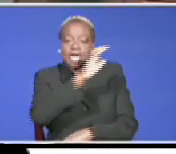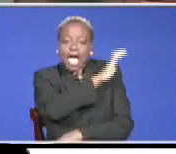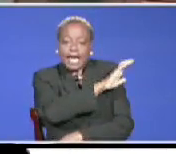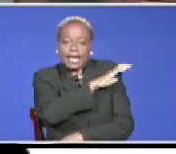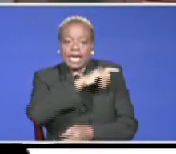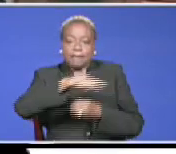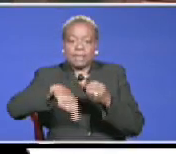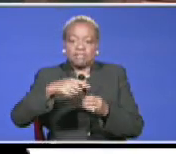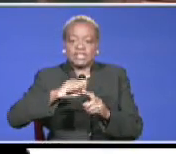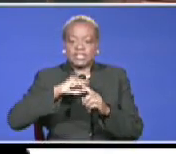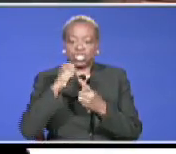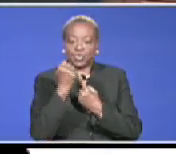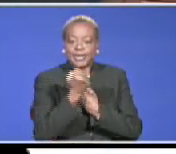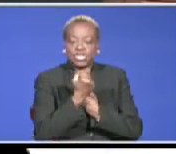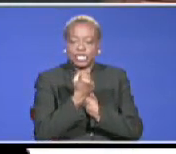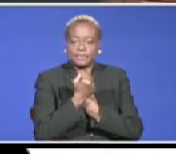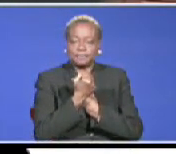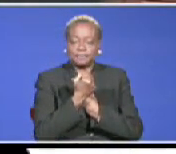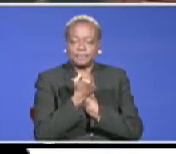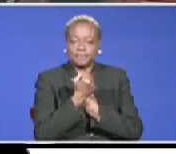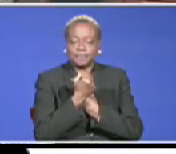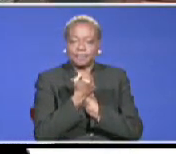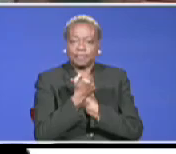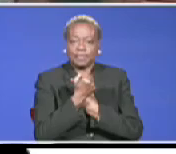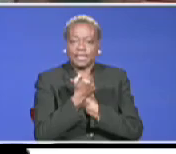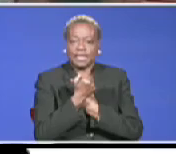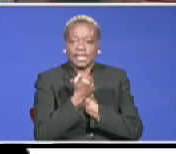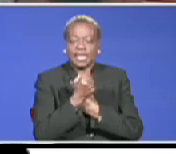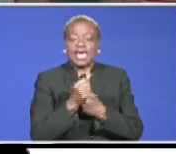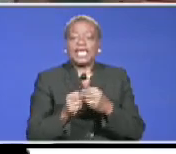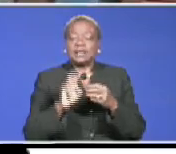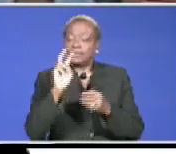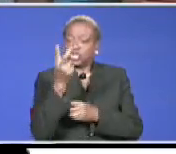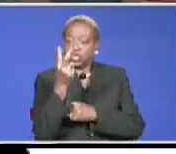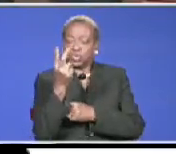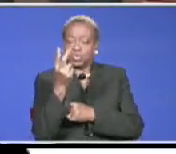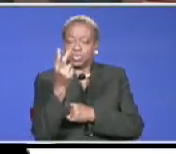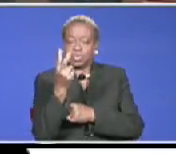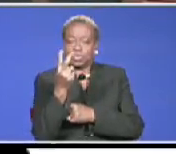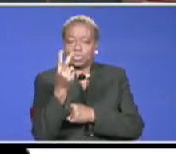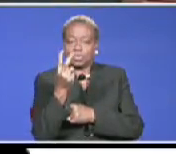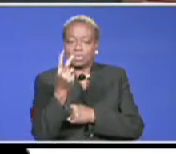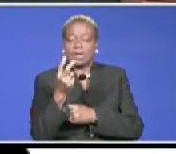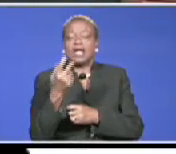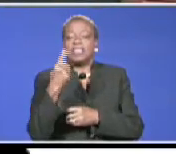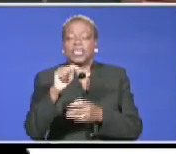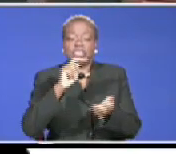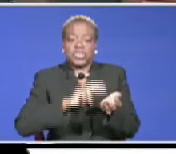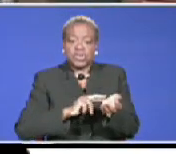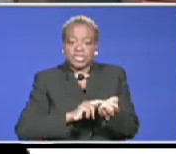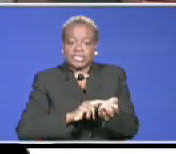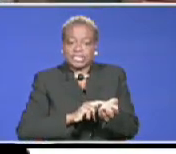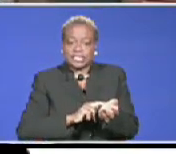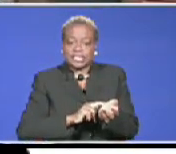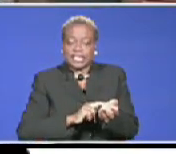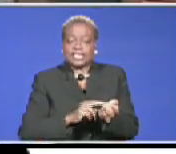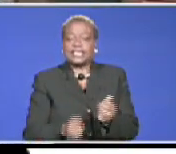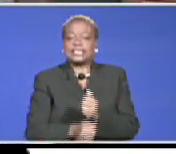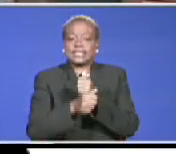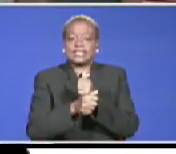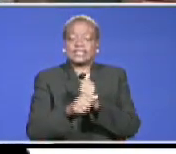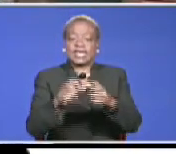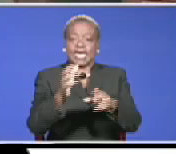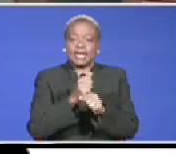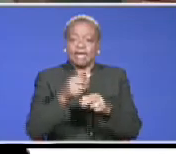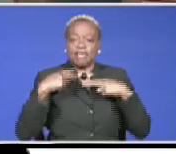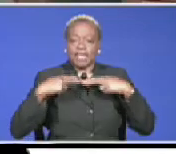situation. If a case is verified, step two, that the nurse is to assist in getting the health team